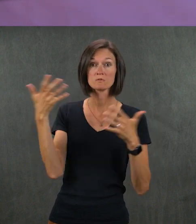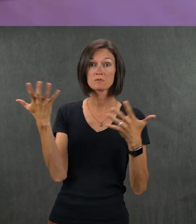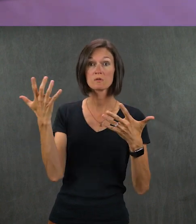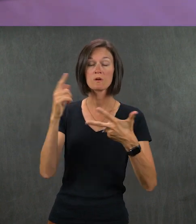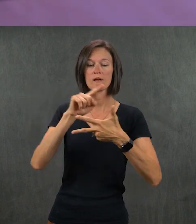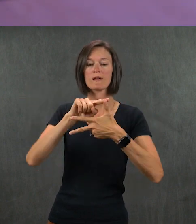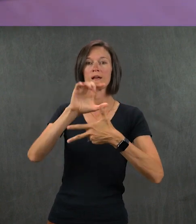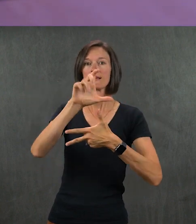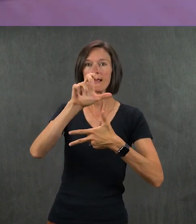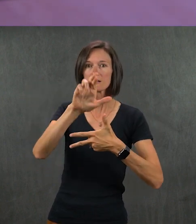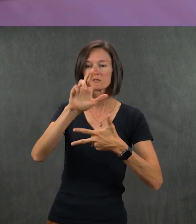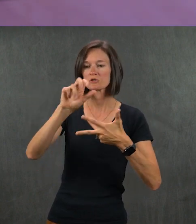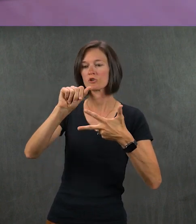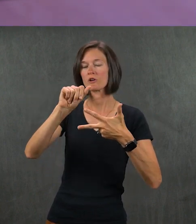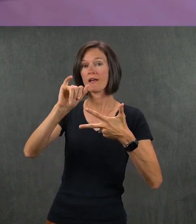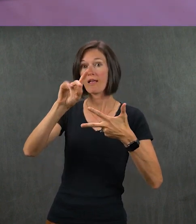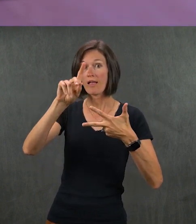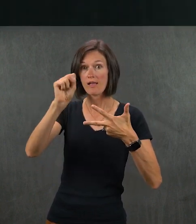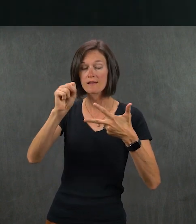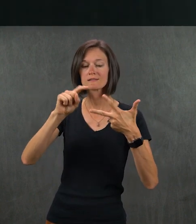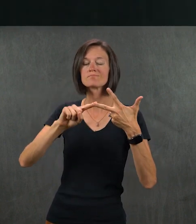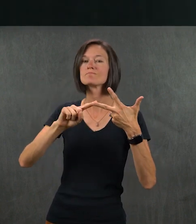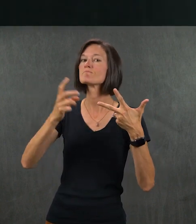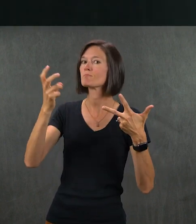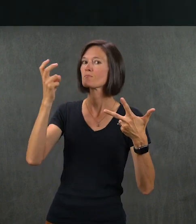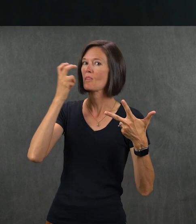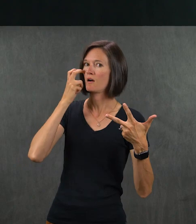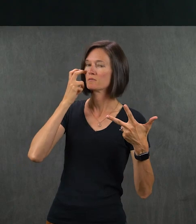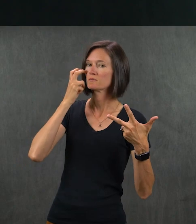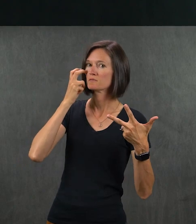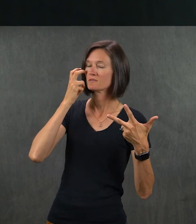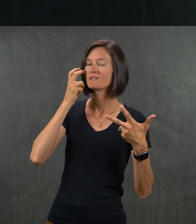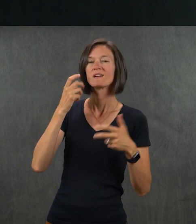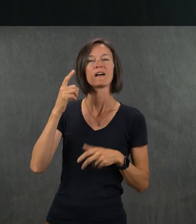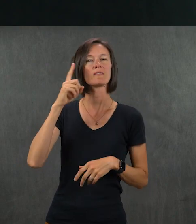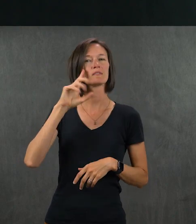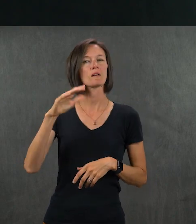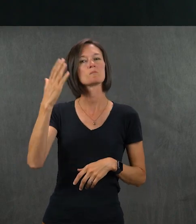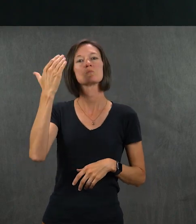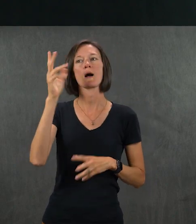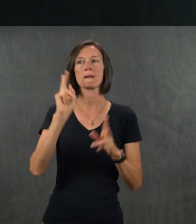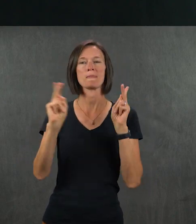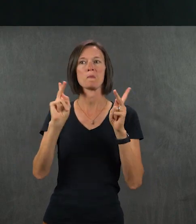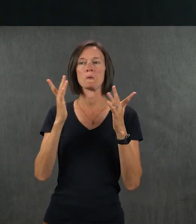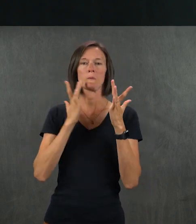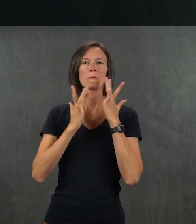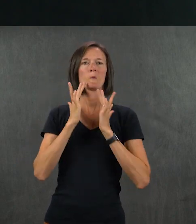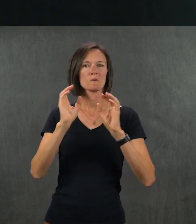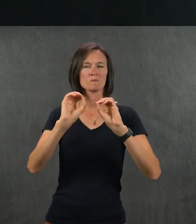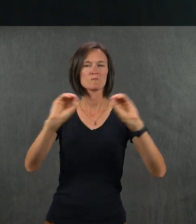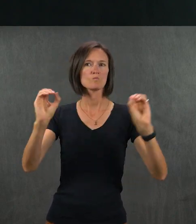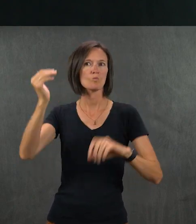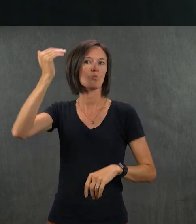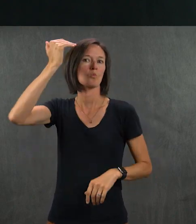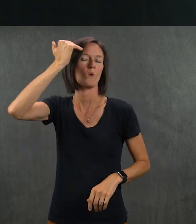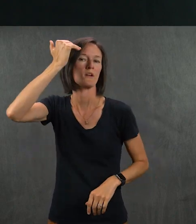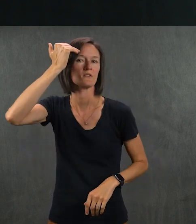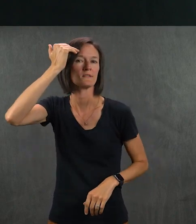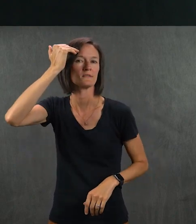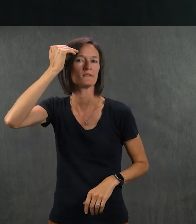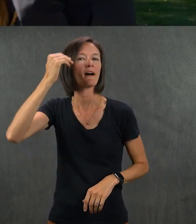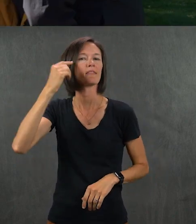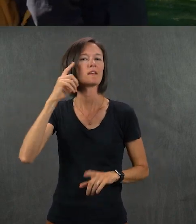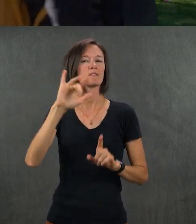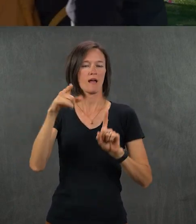behind cancer and AIDS, was blindness. And I would say that's really where a lot of this lack of awareness starts. It's kind of this root, I think,